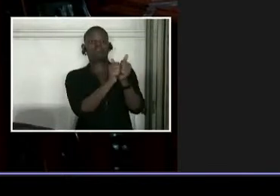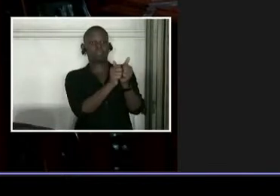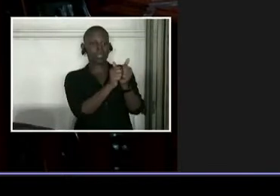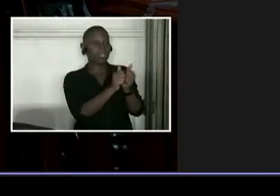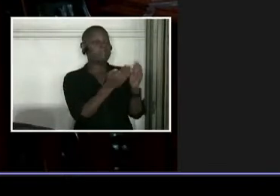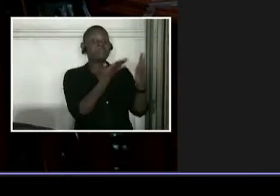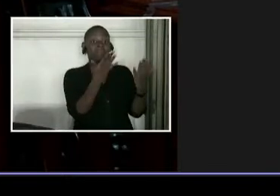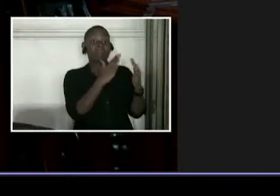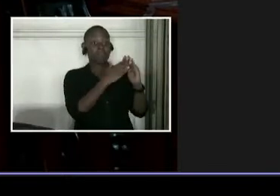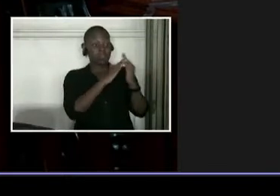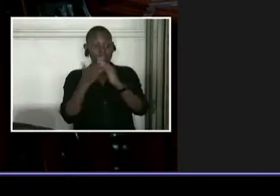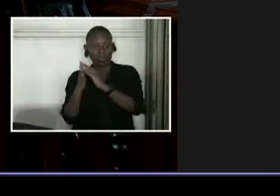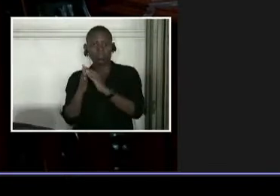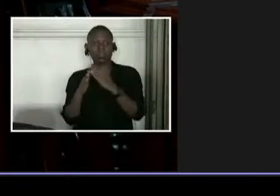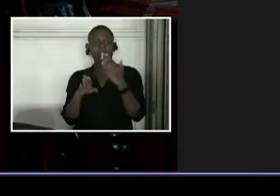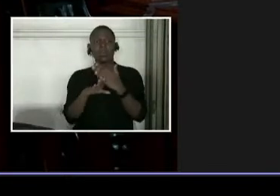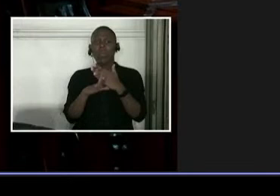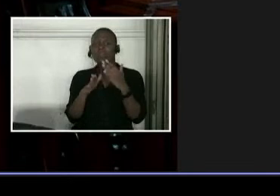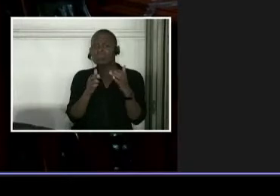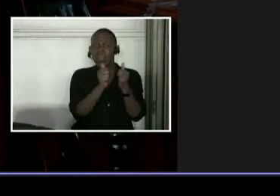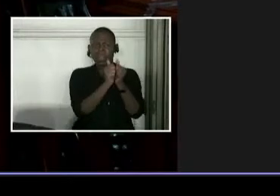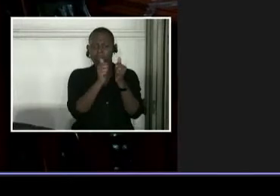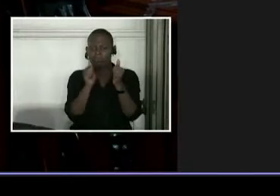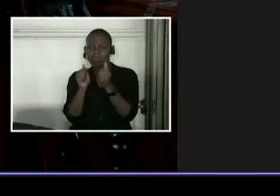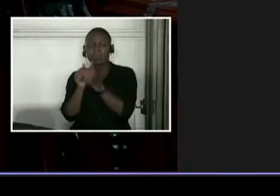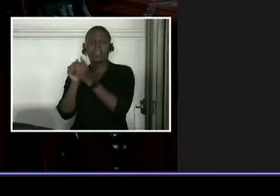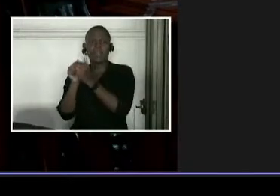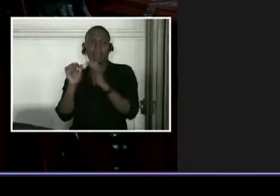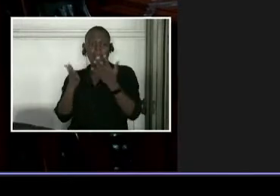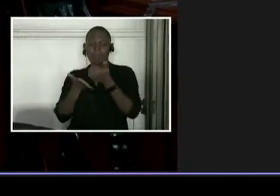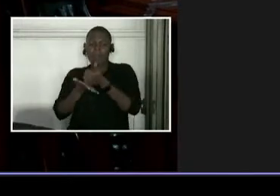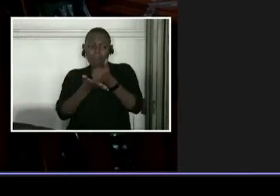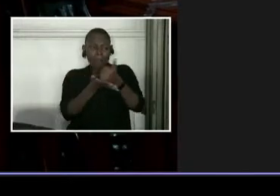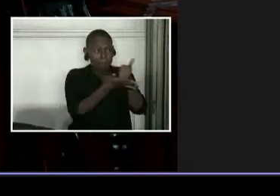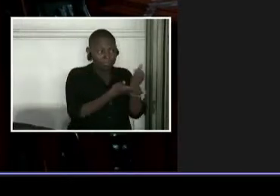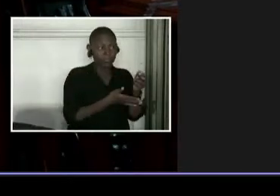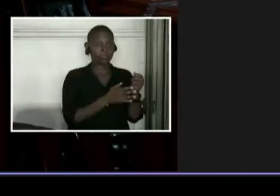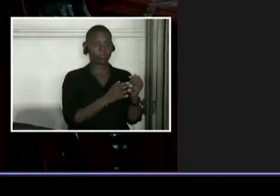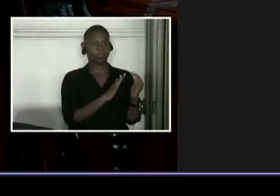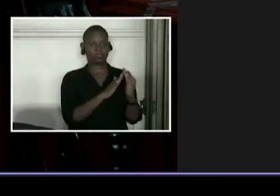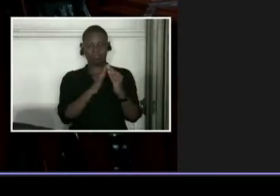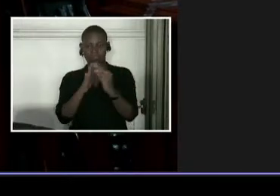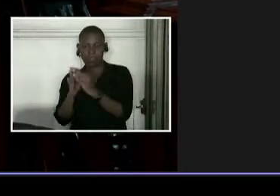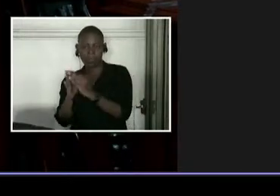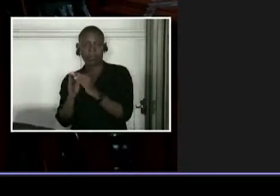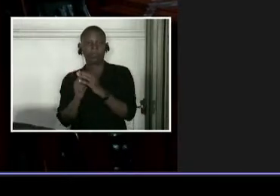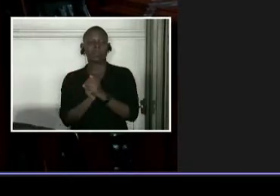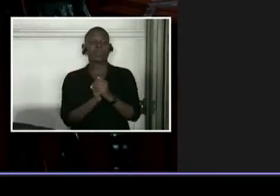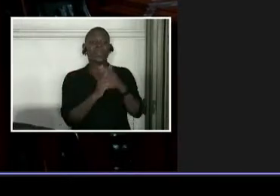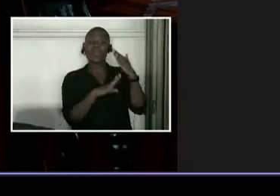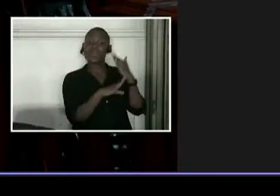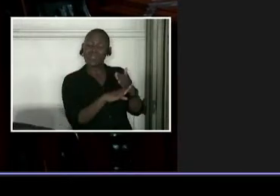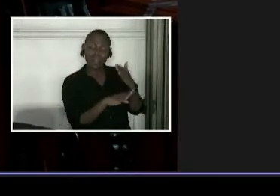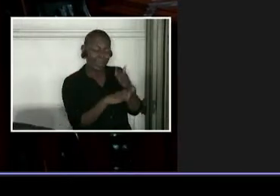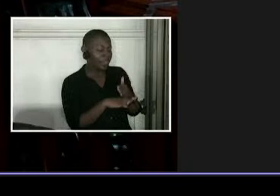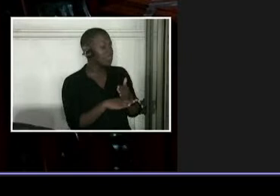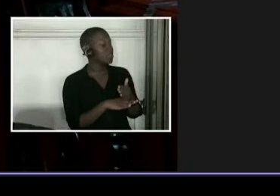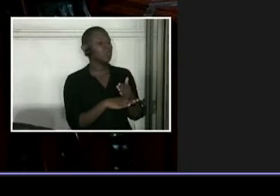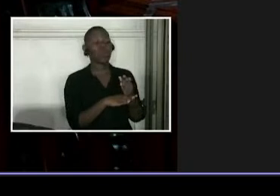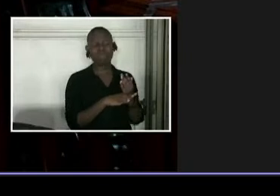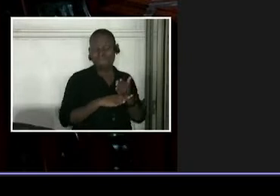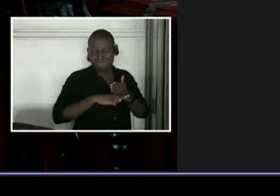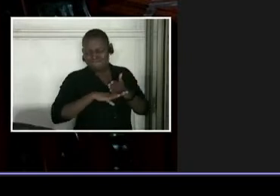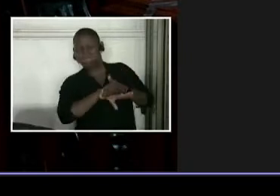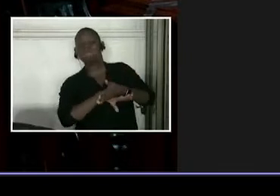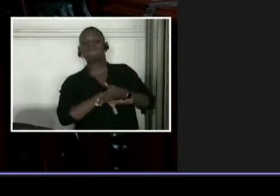during such a forceful natural disaster. Rescue workers have been working flat out in search of the victims.